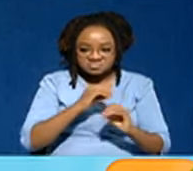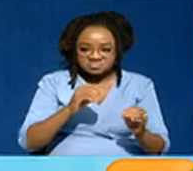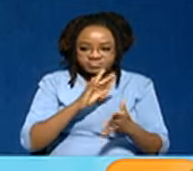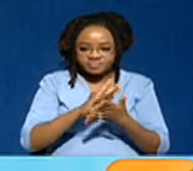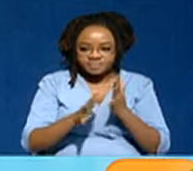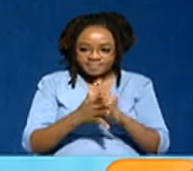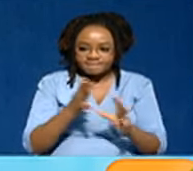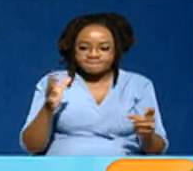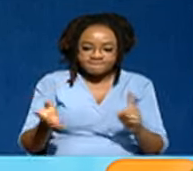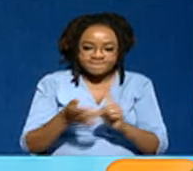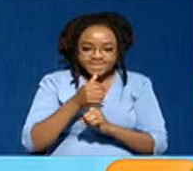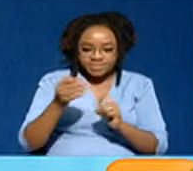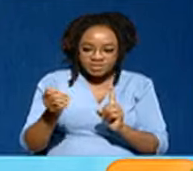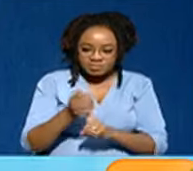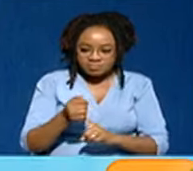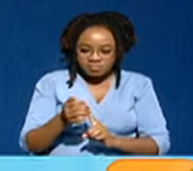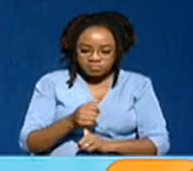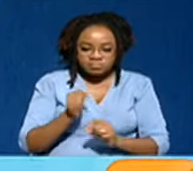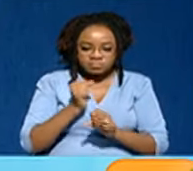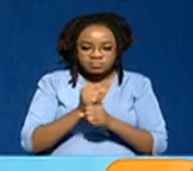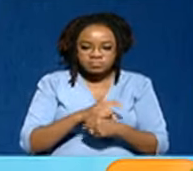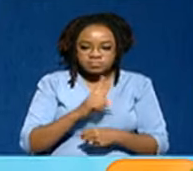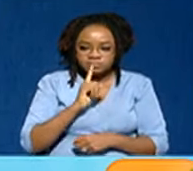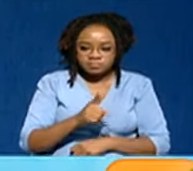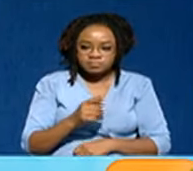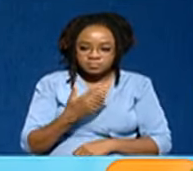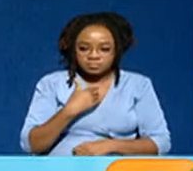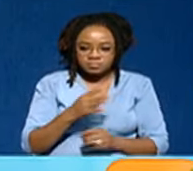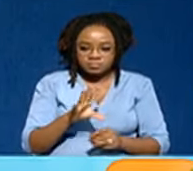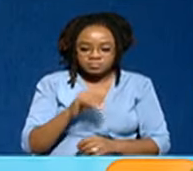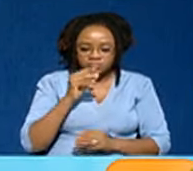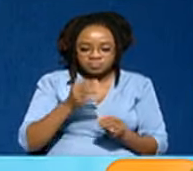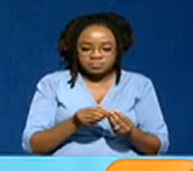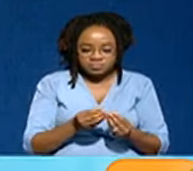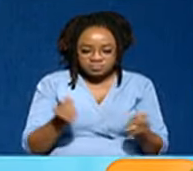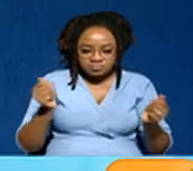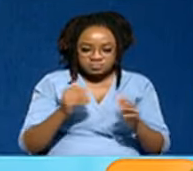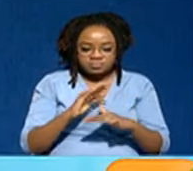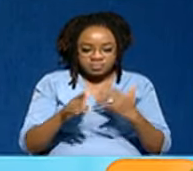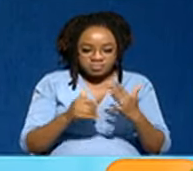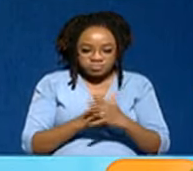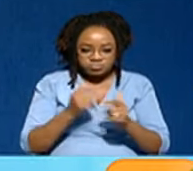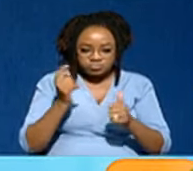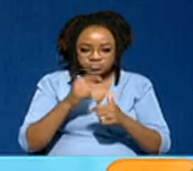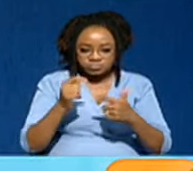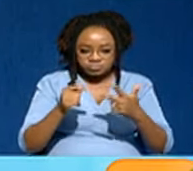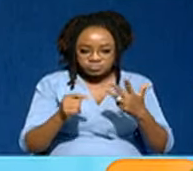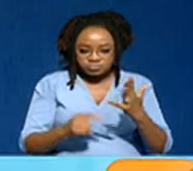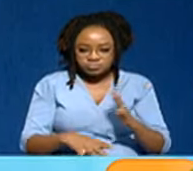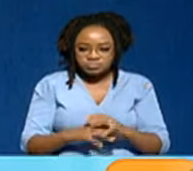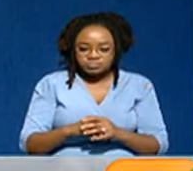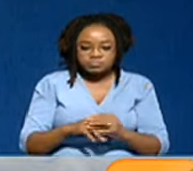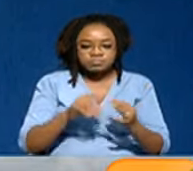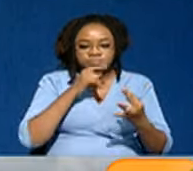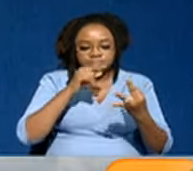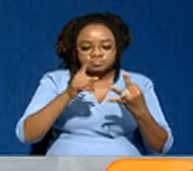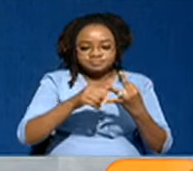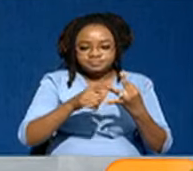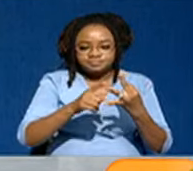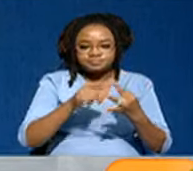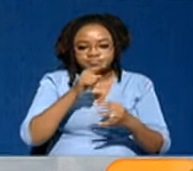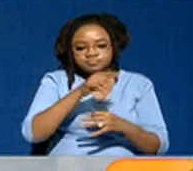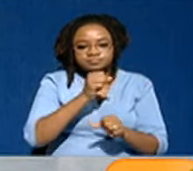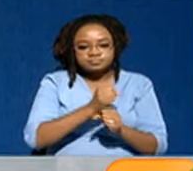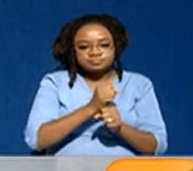without fulfilling and ensuring that there is a solution to all of them. Okay. Yes. Let me bring in Matende Chero on this. Matende Chero, you've been on